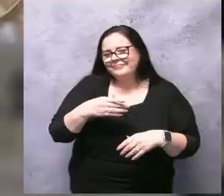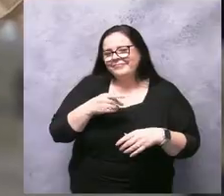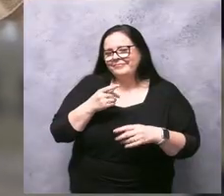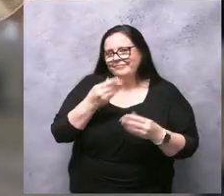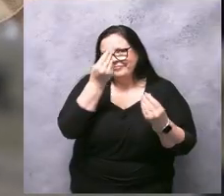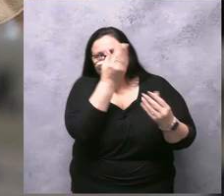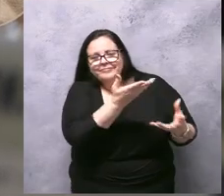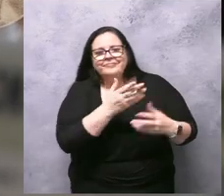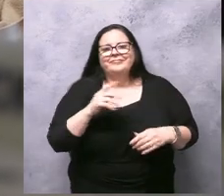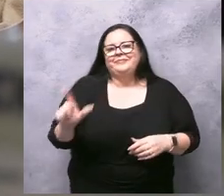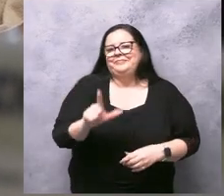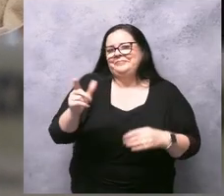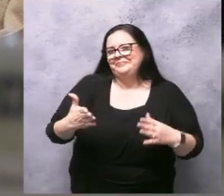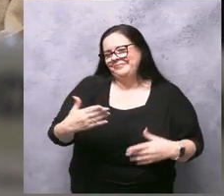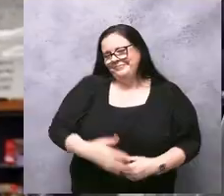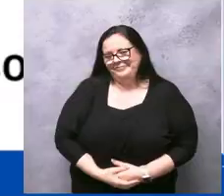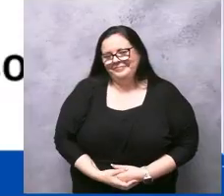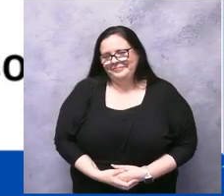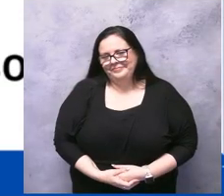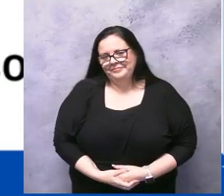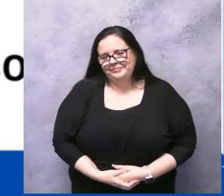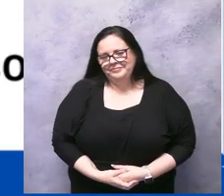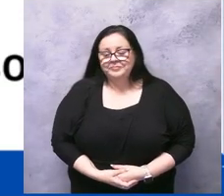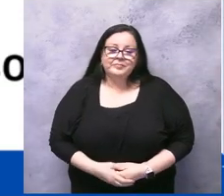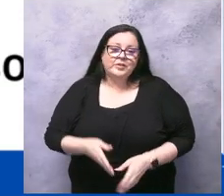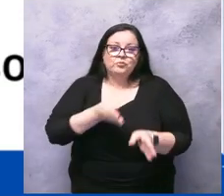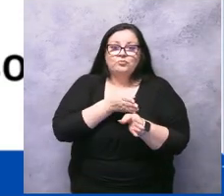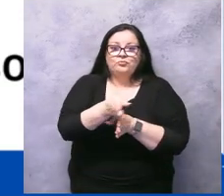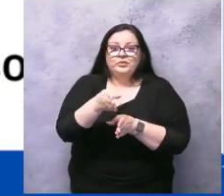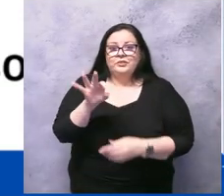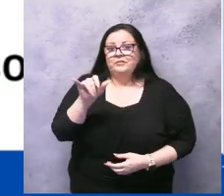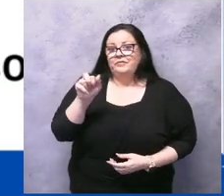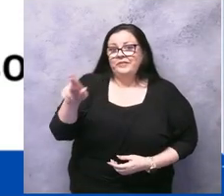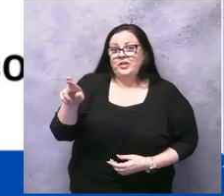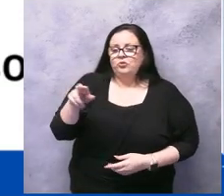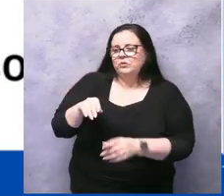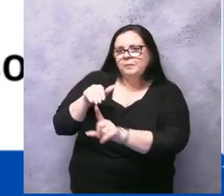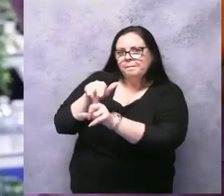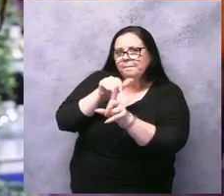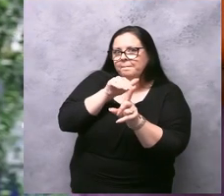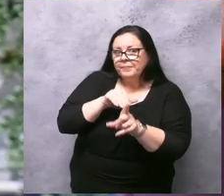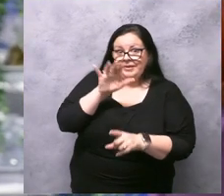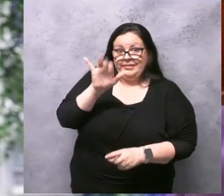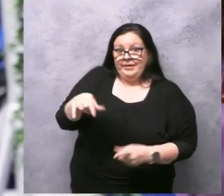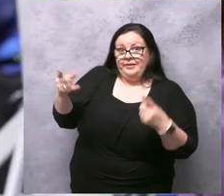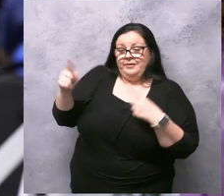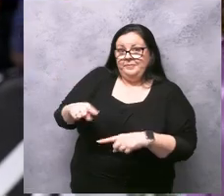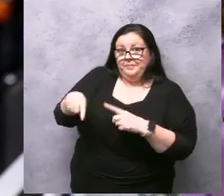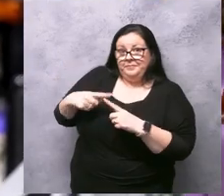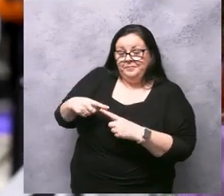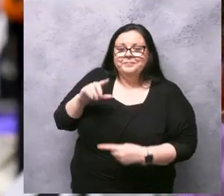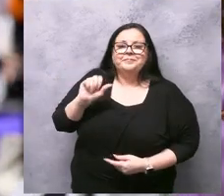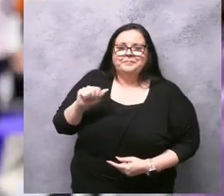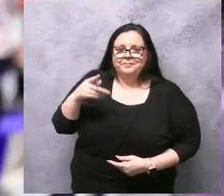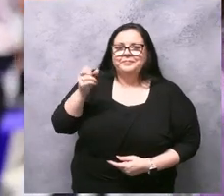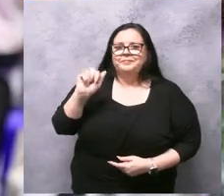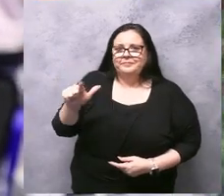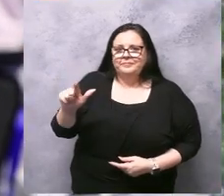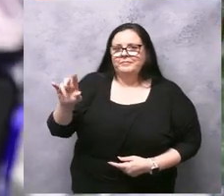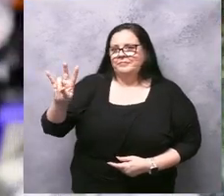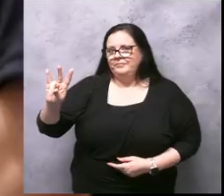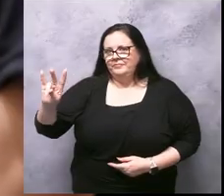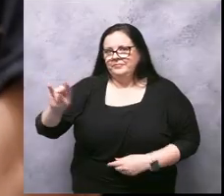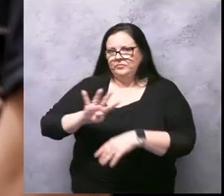say we appreciate you. The Career Fair, a reminder that the CFISD Career Fair is scheduled for April 17th